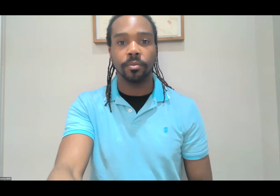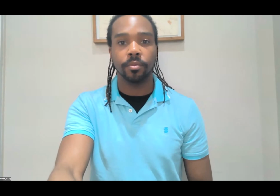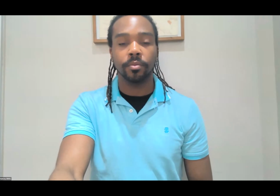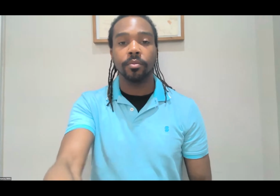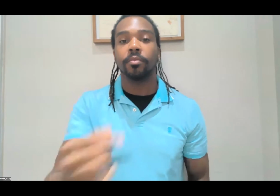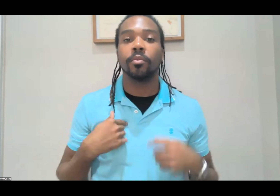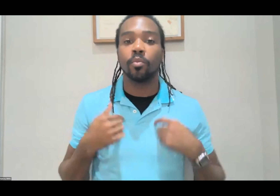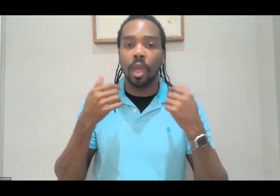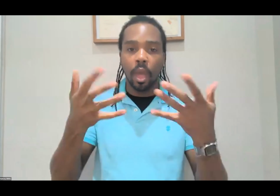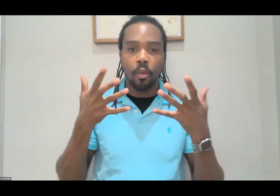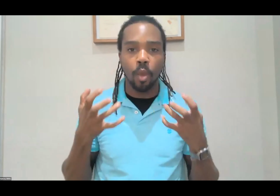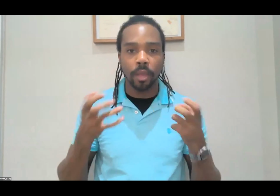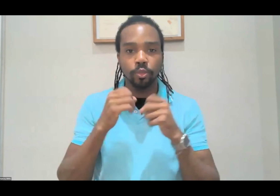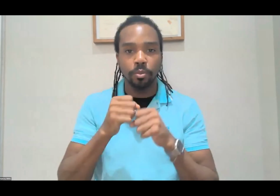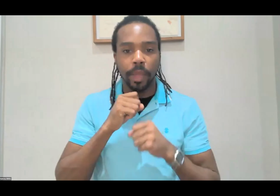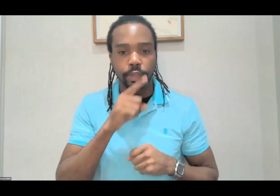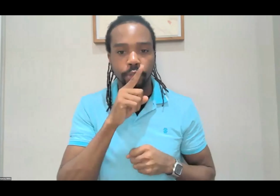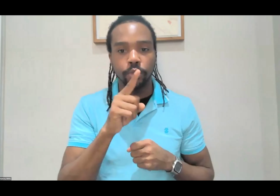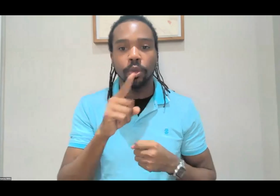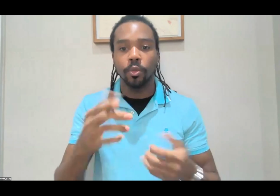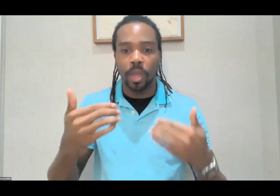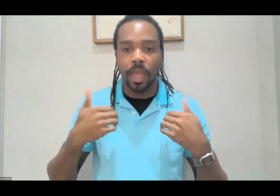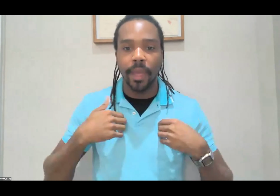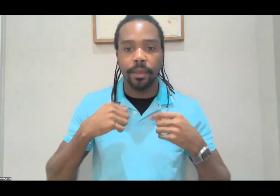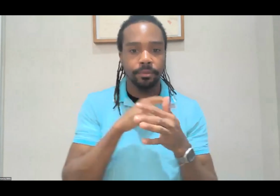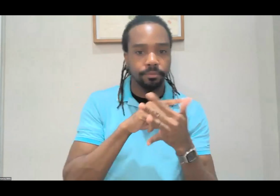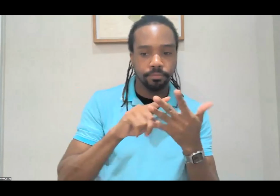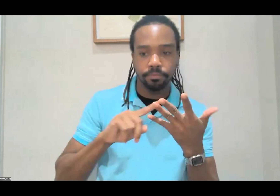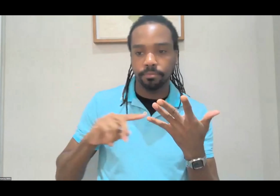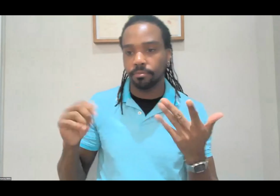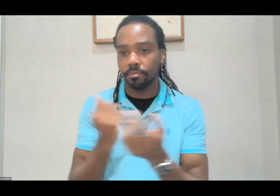I want to make sure we have everyone,